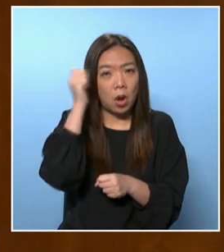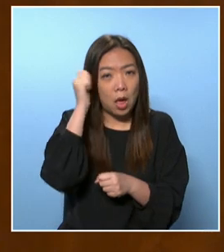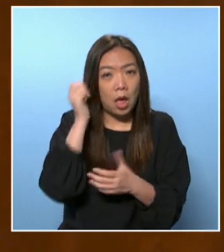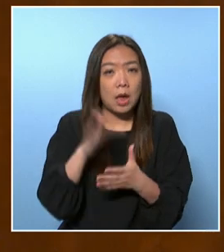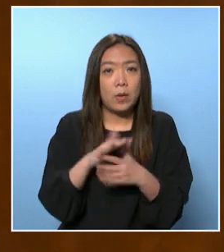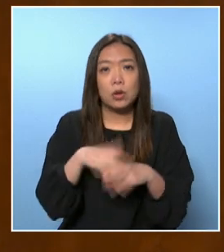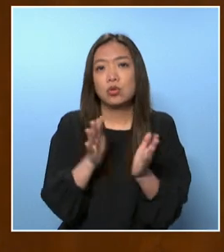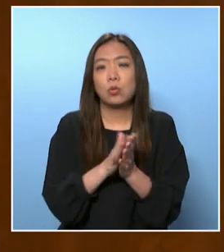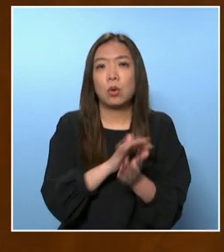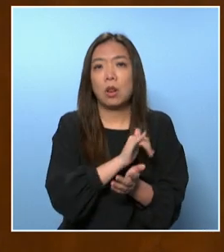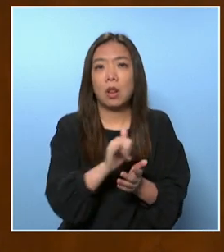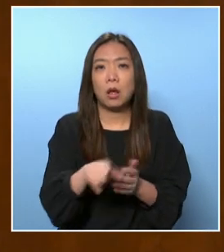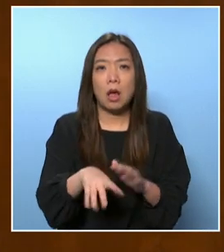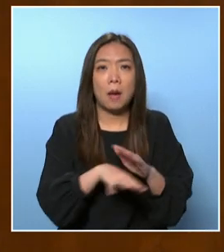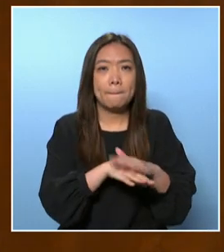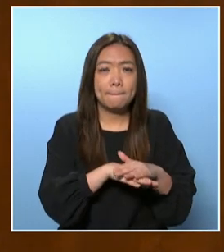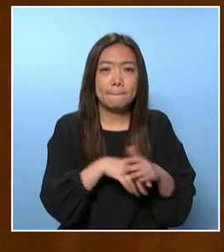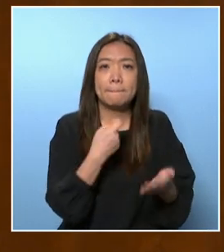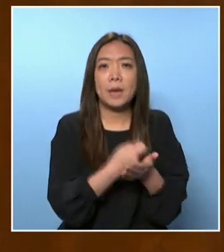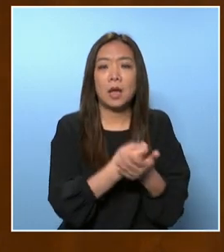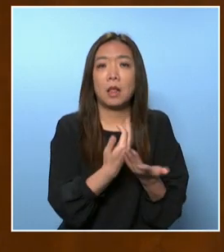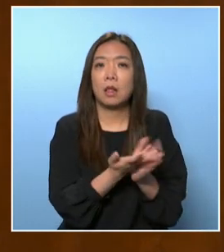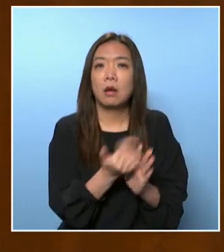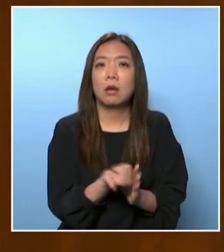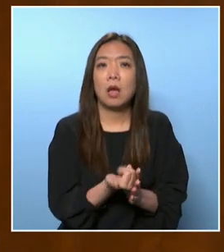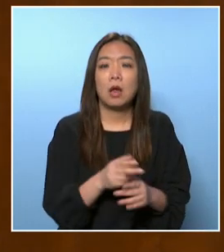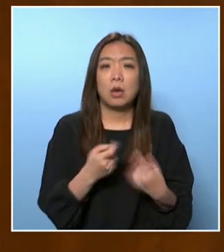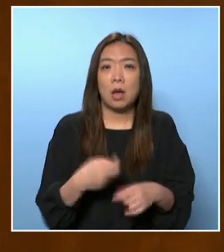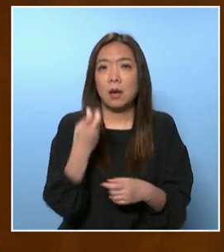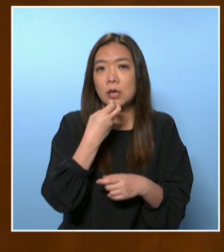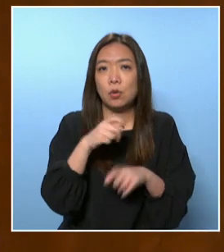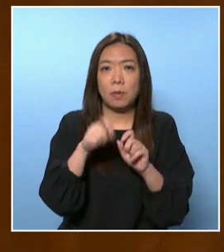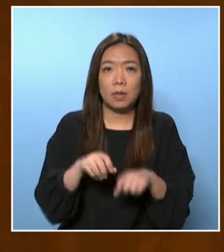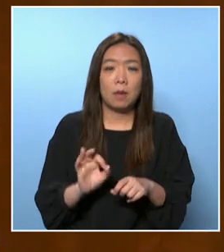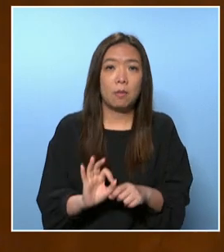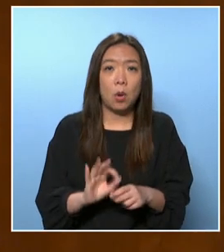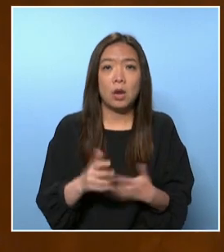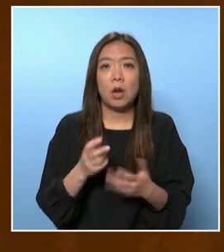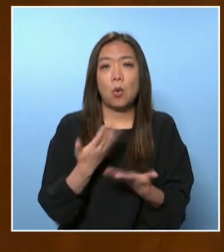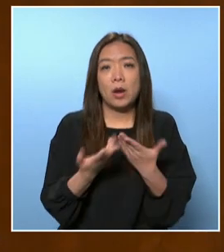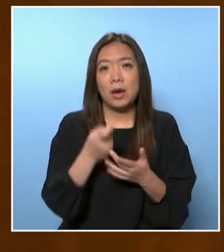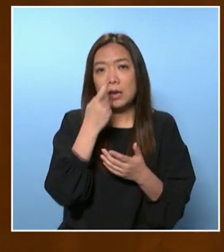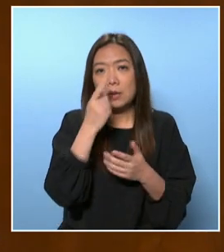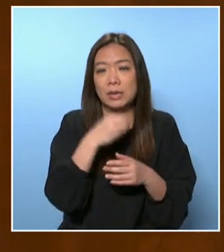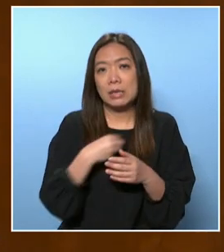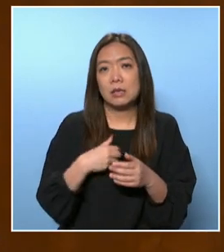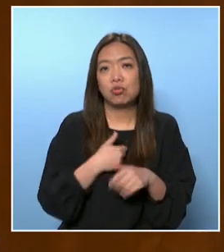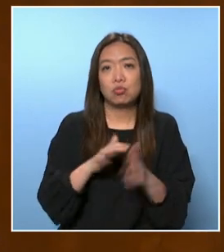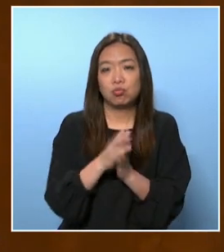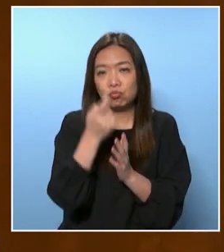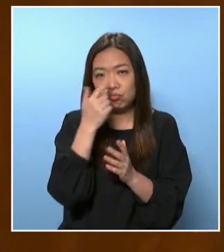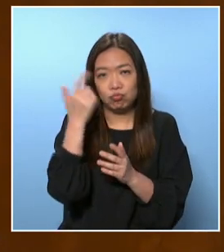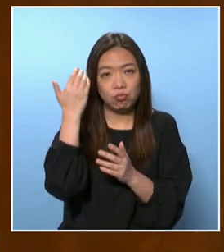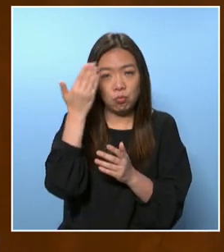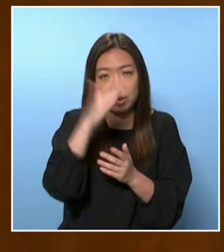in the private sector because in the public sector it is not expensive, and there are no